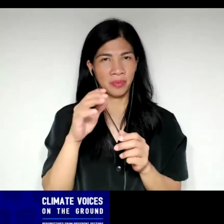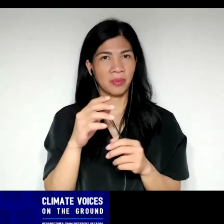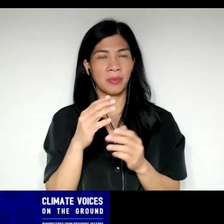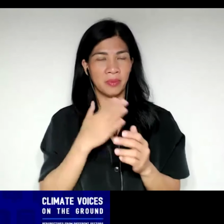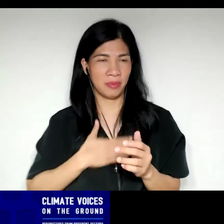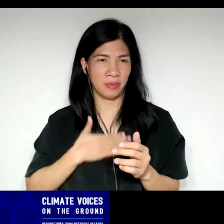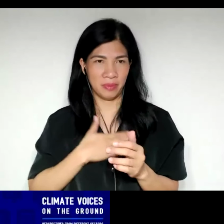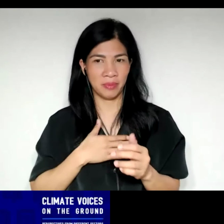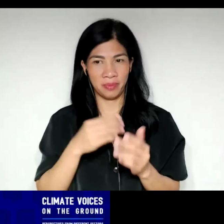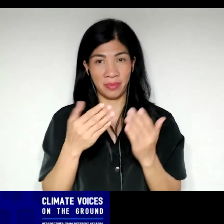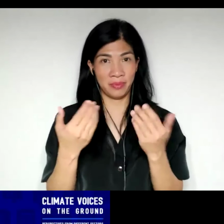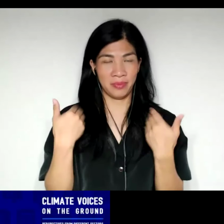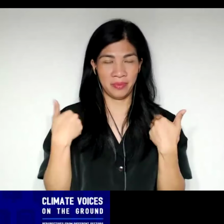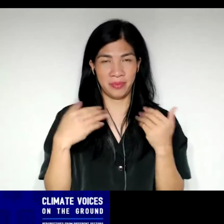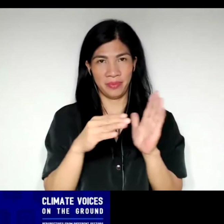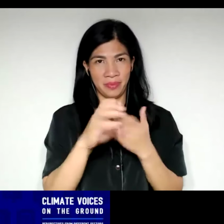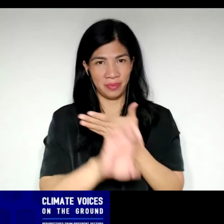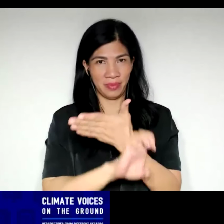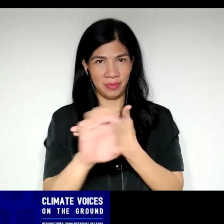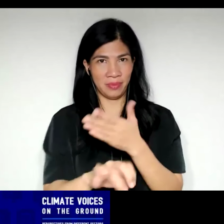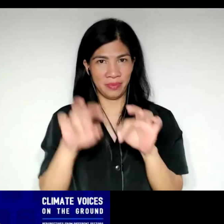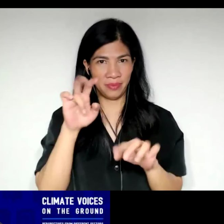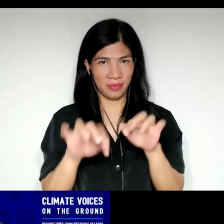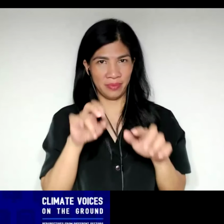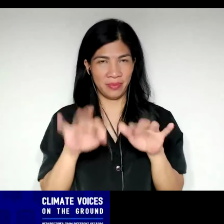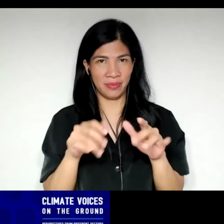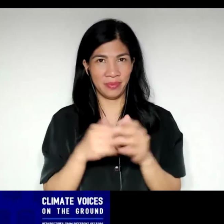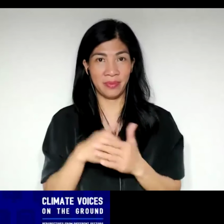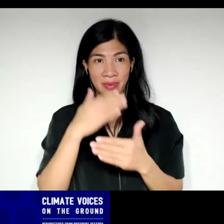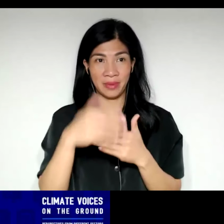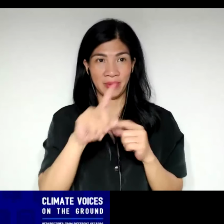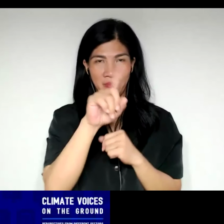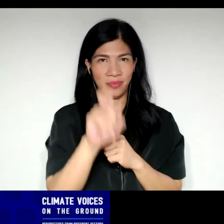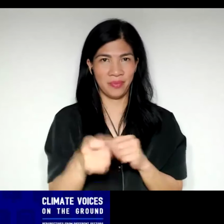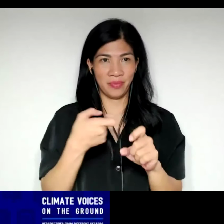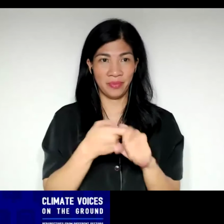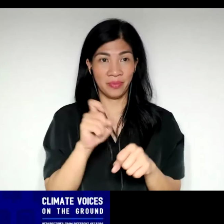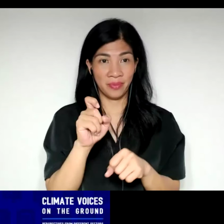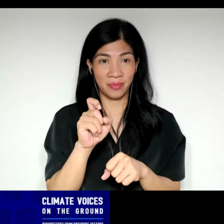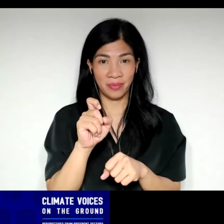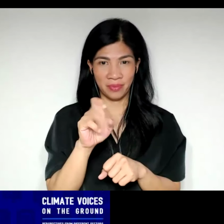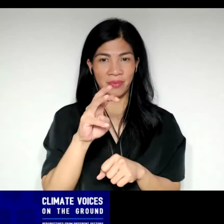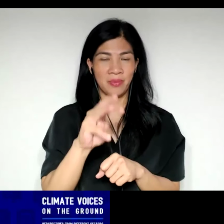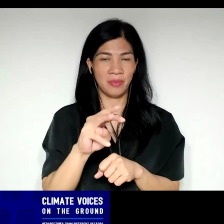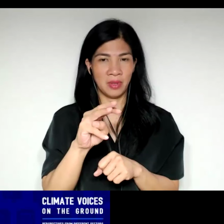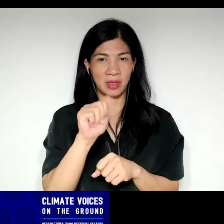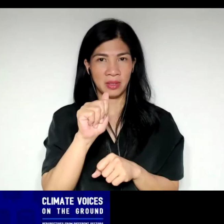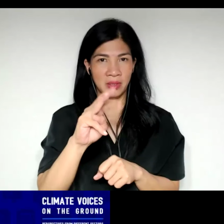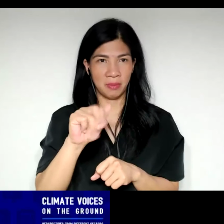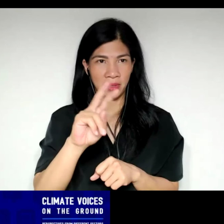to the details in the chat box. Our next question comes from Badi Samaniego, and they